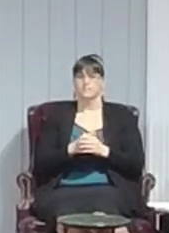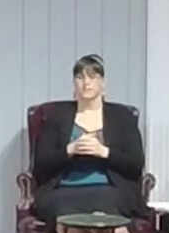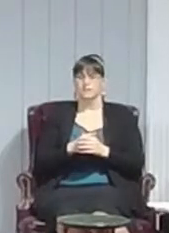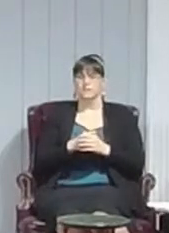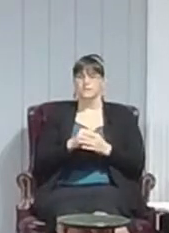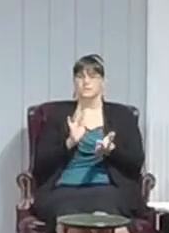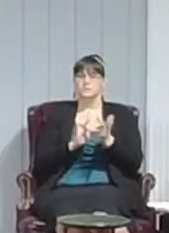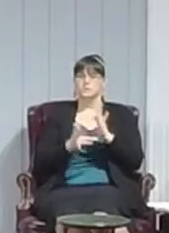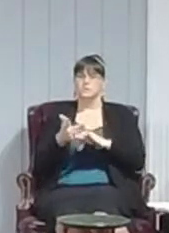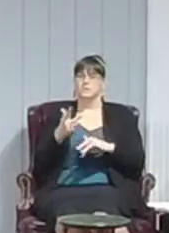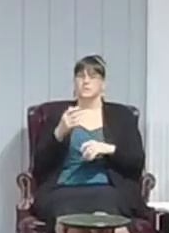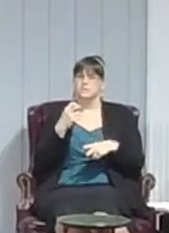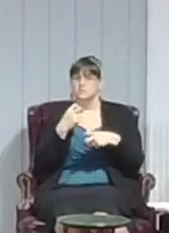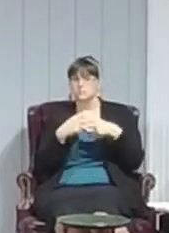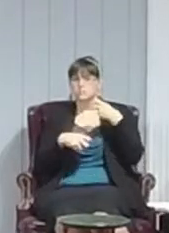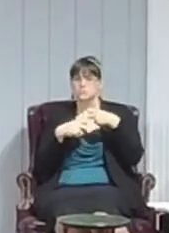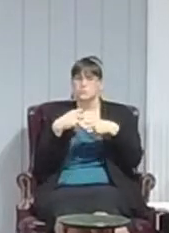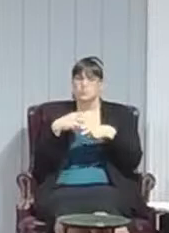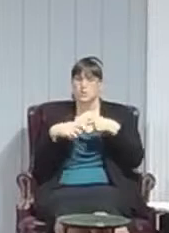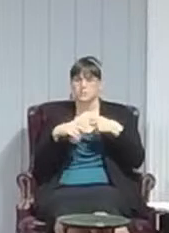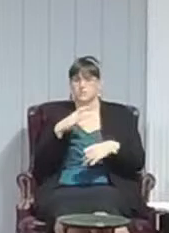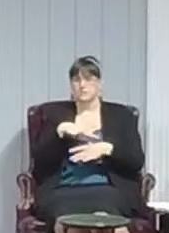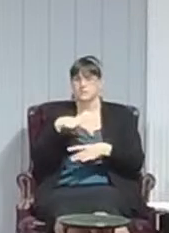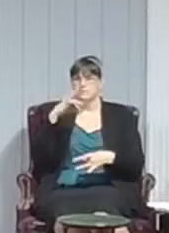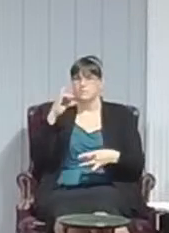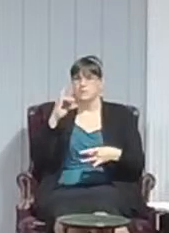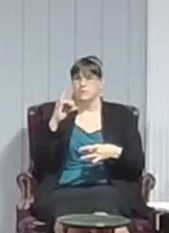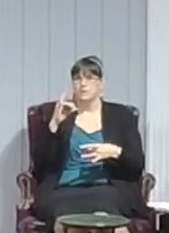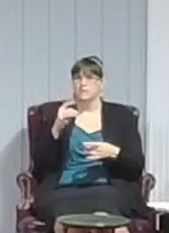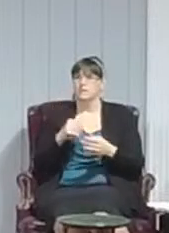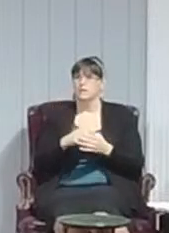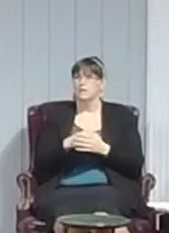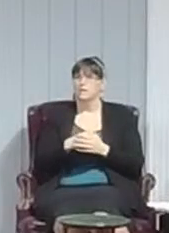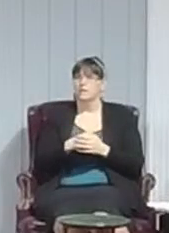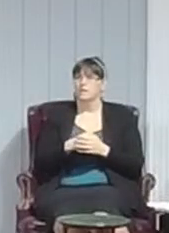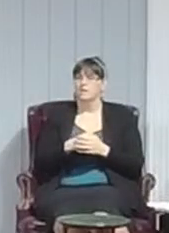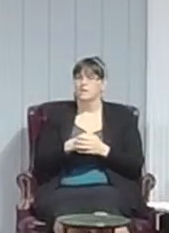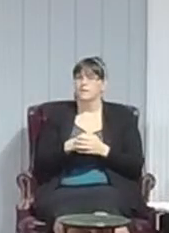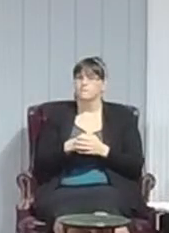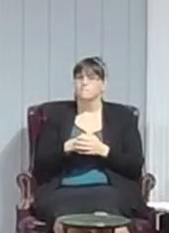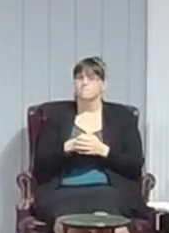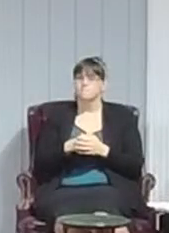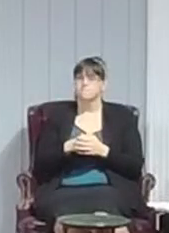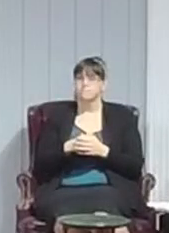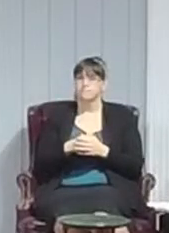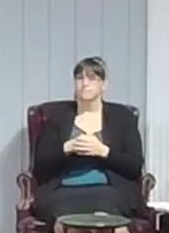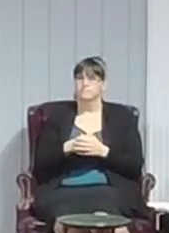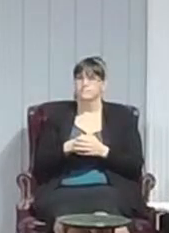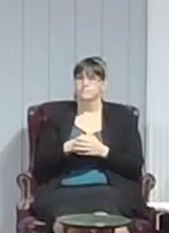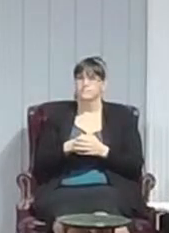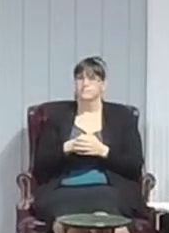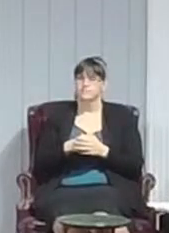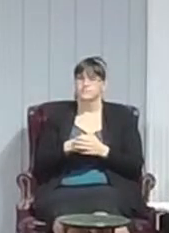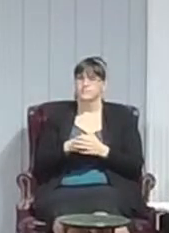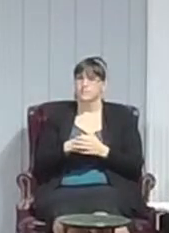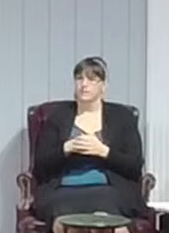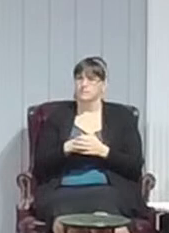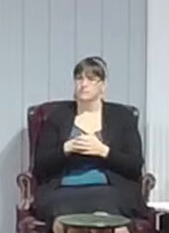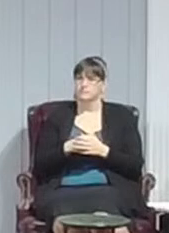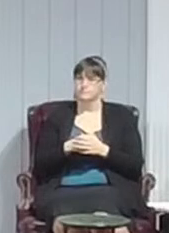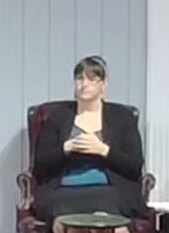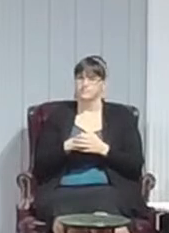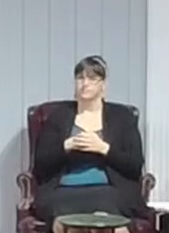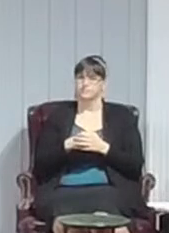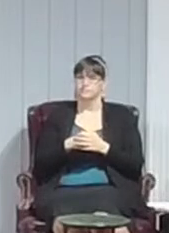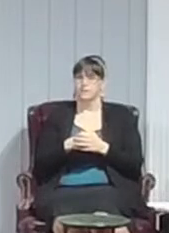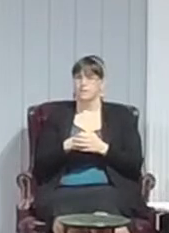Jesus is troubled in spirit. I'd like to suggest to you, and I'm relatively certain that I'm on track with this. Jesus